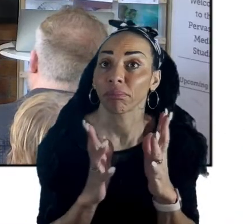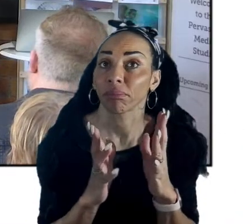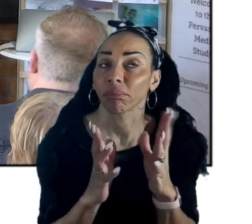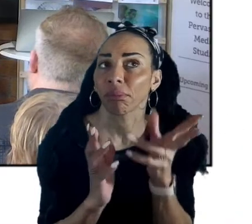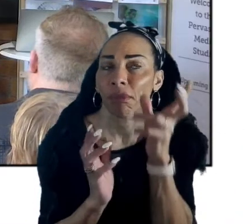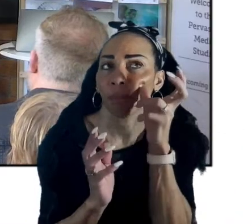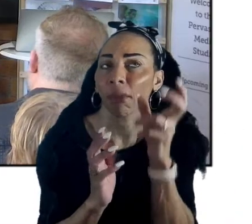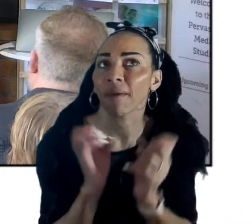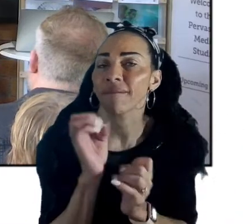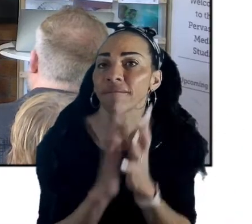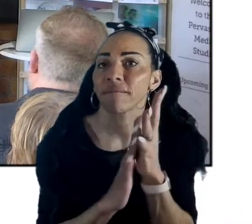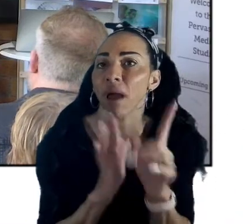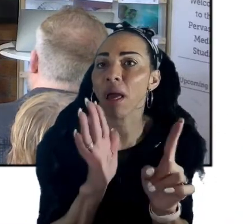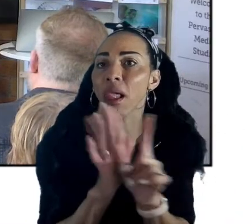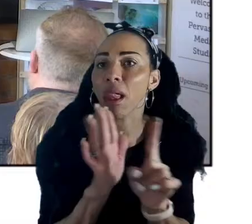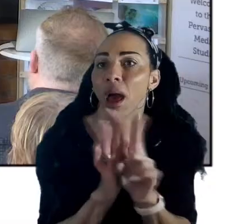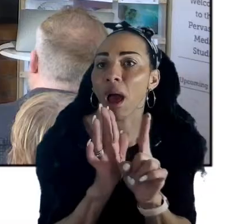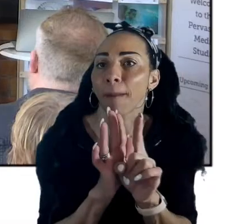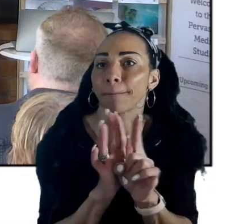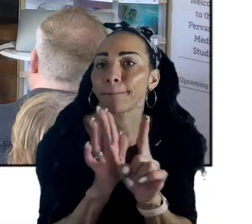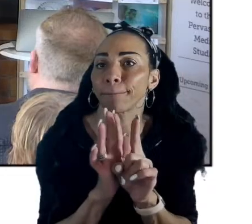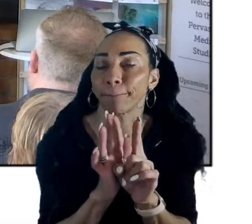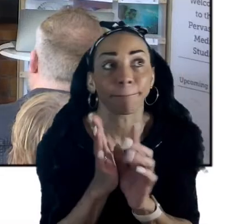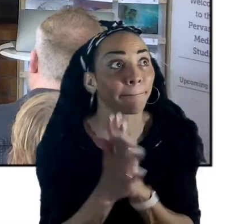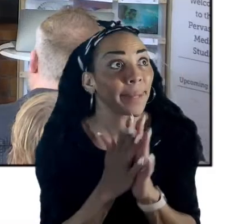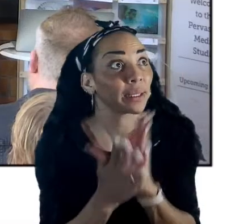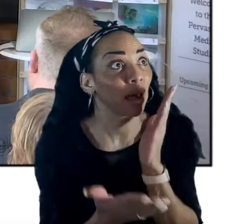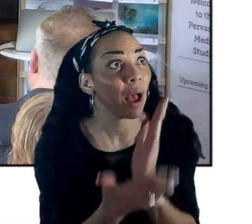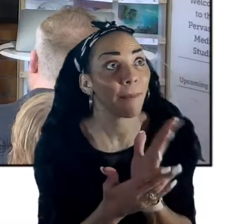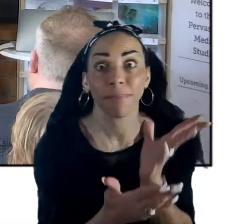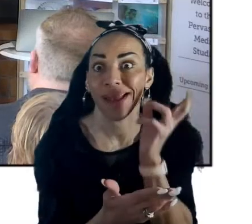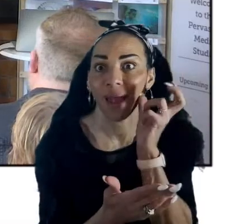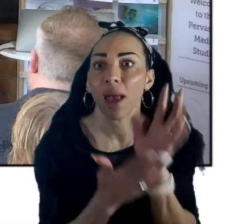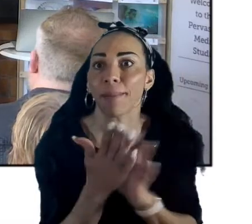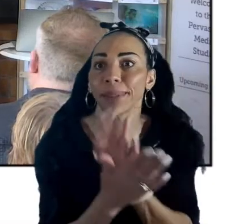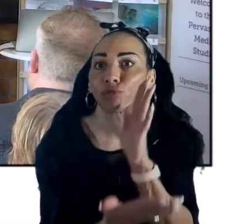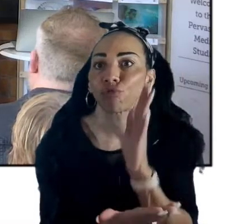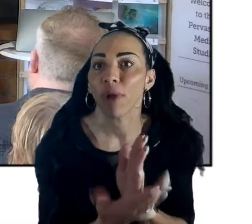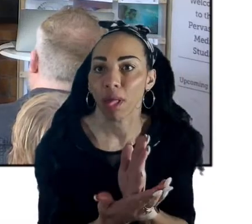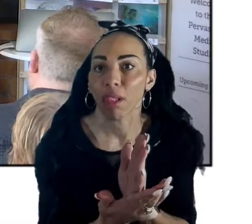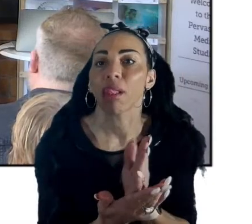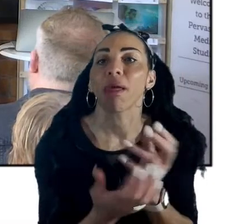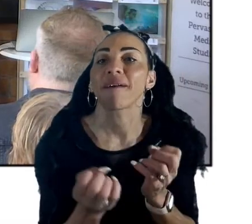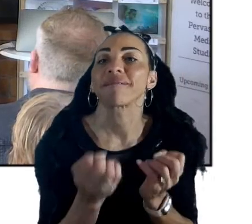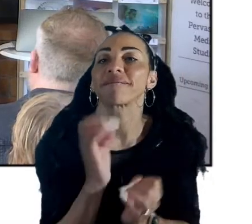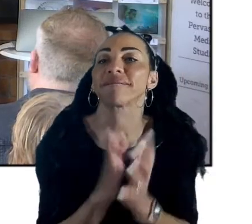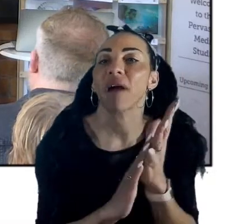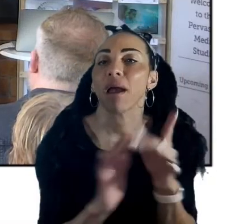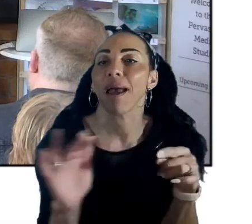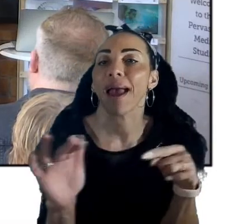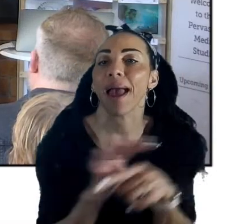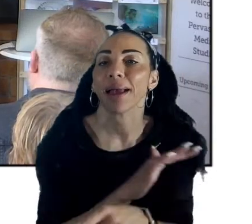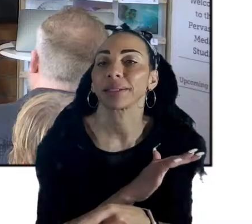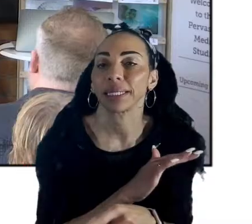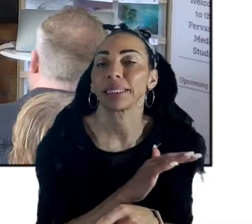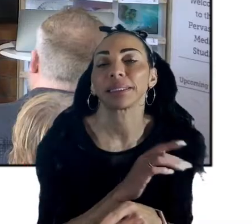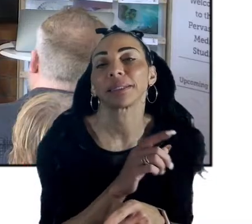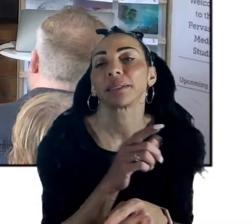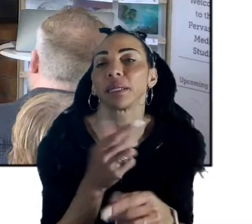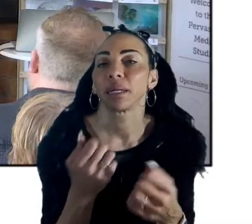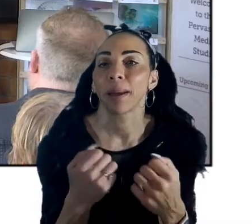expecting a fire drill, so it's probably real. Fire exits are at the other end of the studio. So again, my left, your right, on either